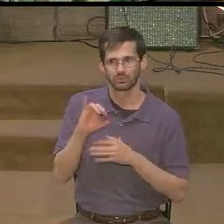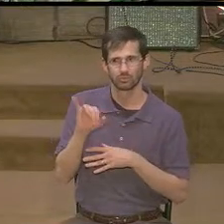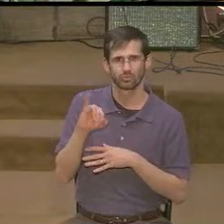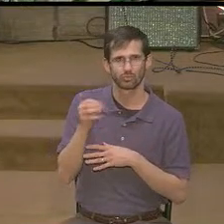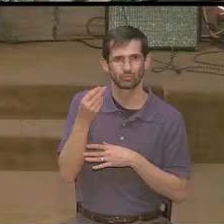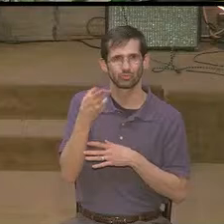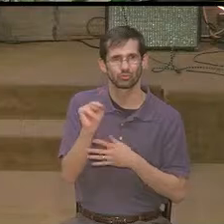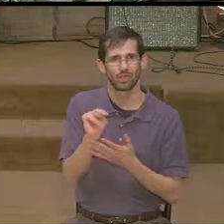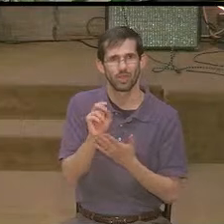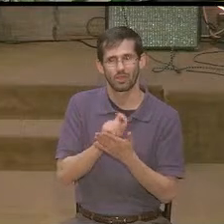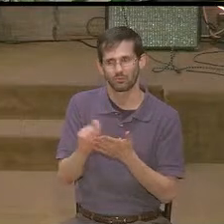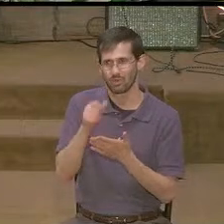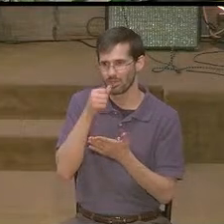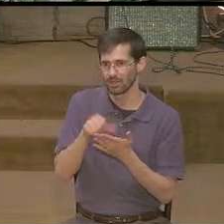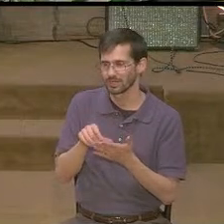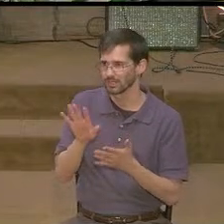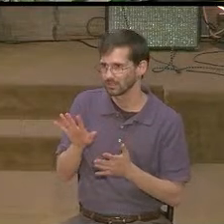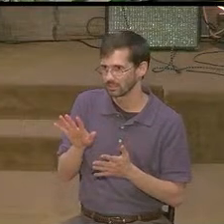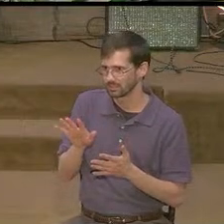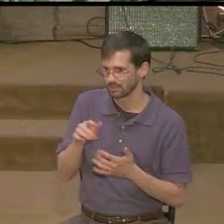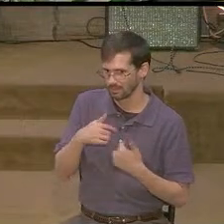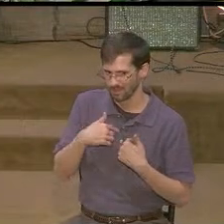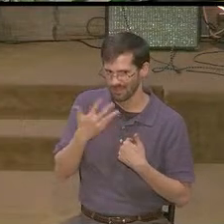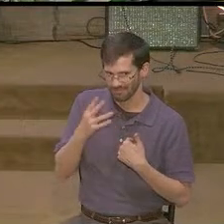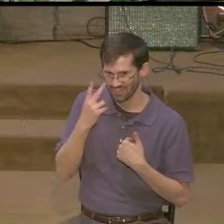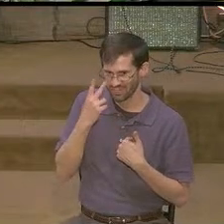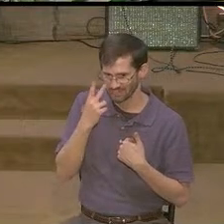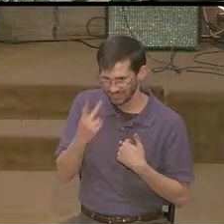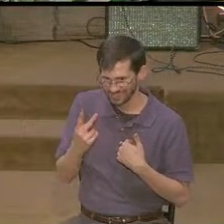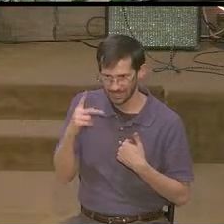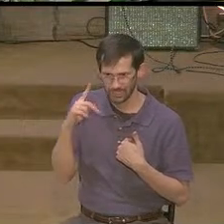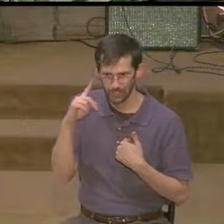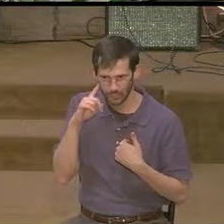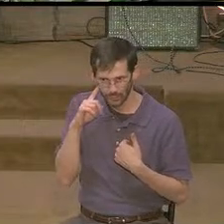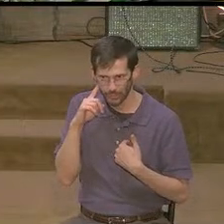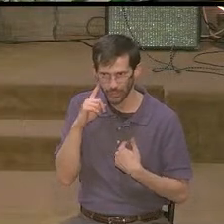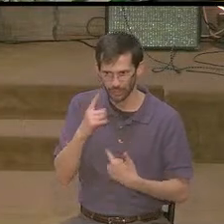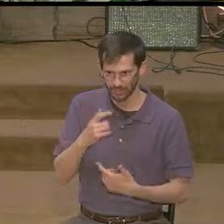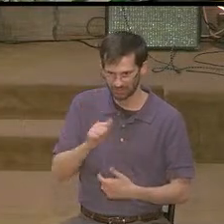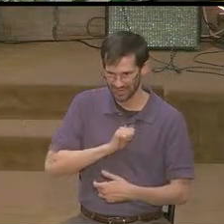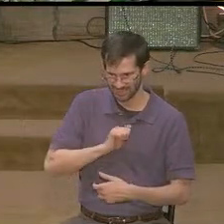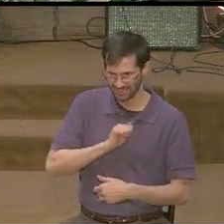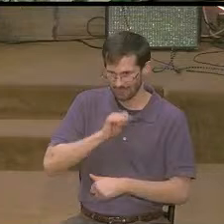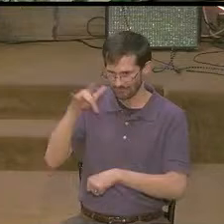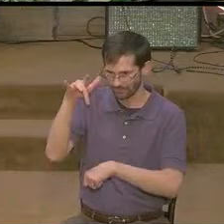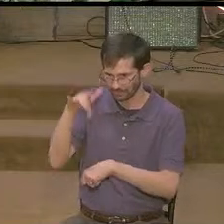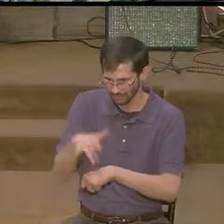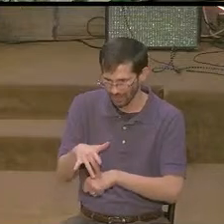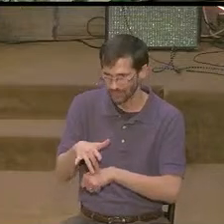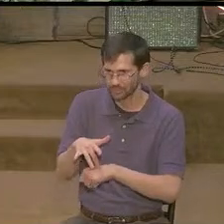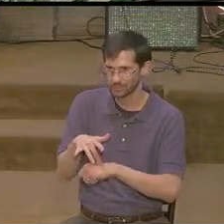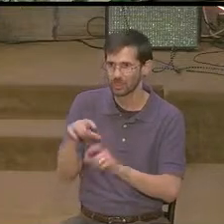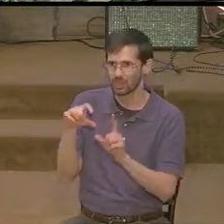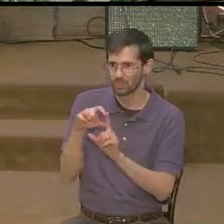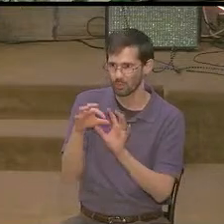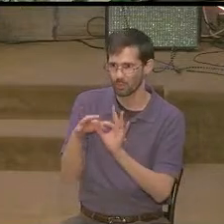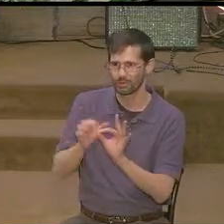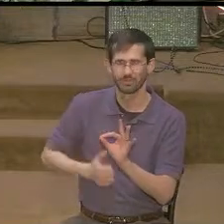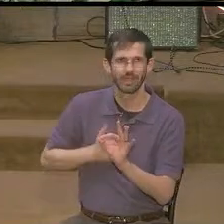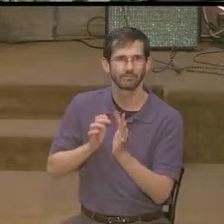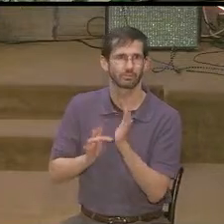John writes and says, that which we have seen and heard and we have handled with our own hands, the word of life.